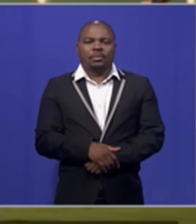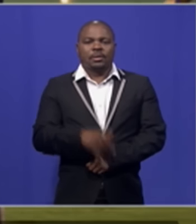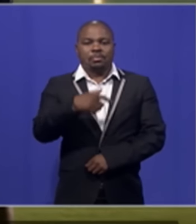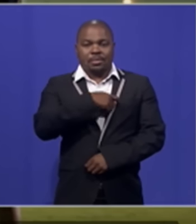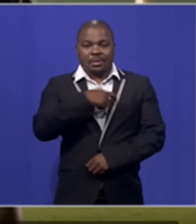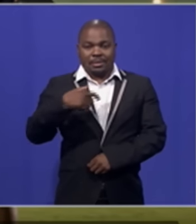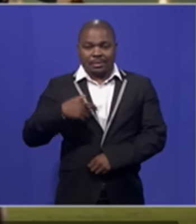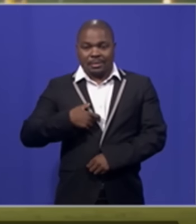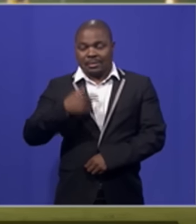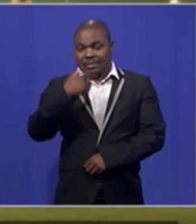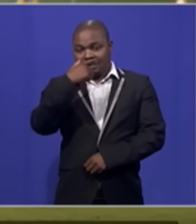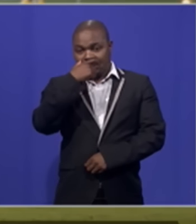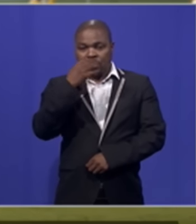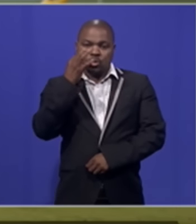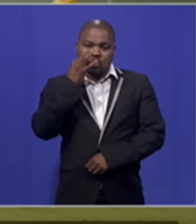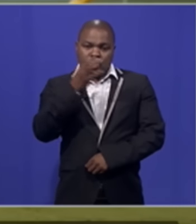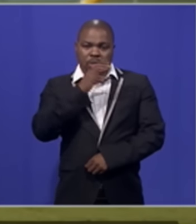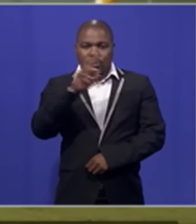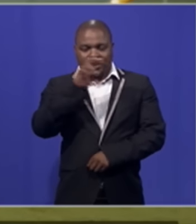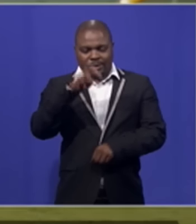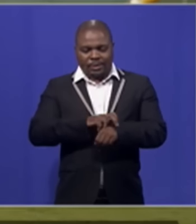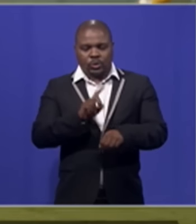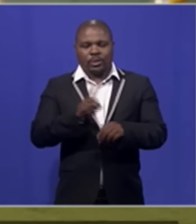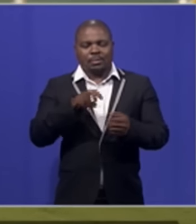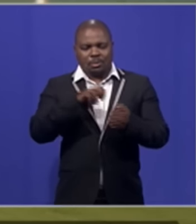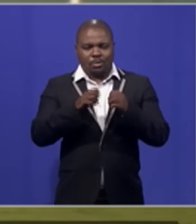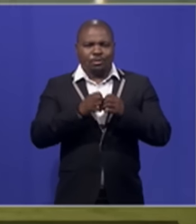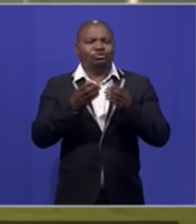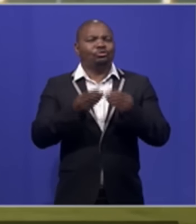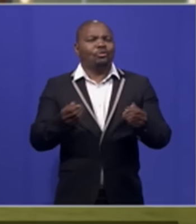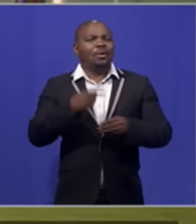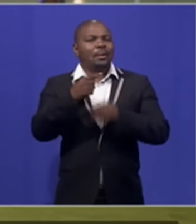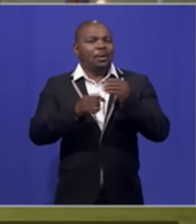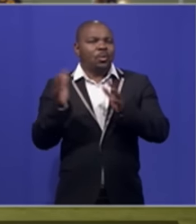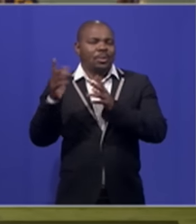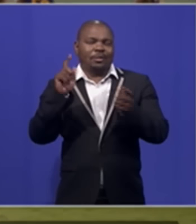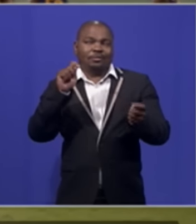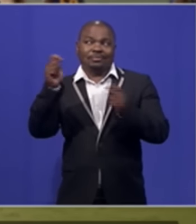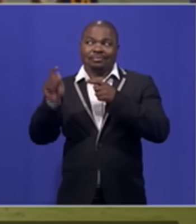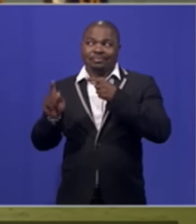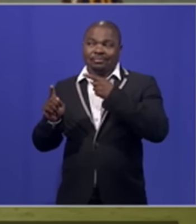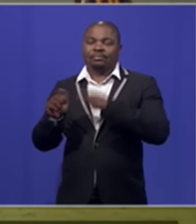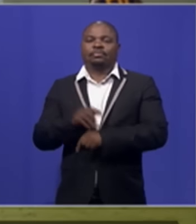Mopresidente Ramaphosa o re o lokela hore o fumane ditharollo ntlheng e mabapi le ho fetoha ha climate.